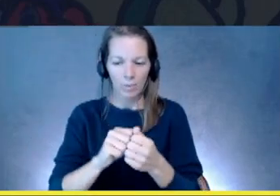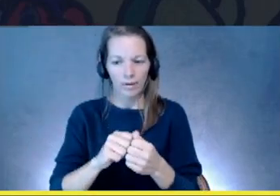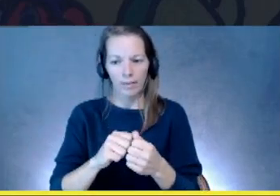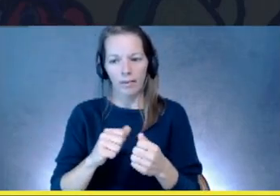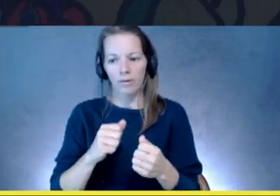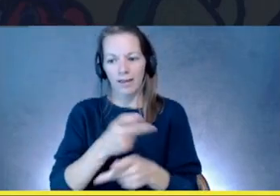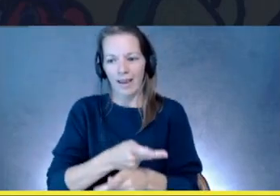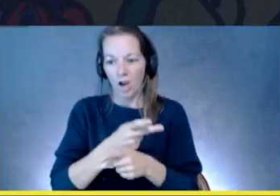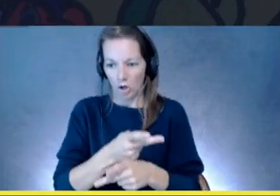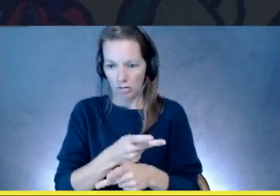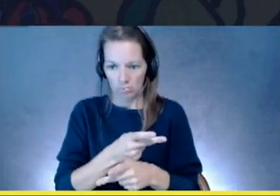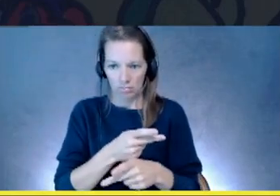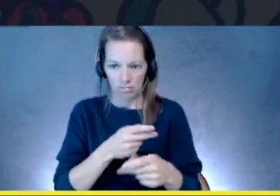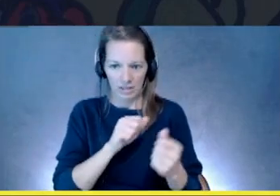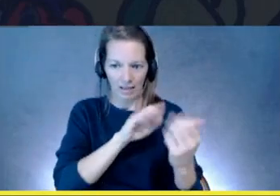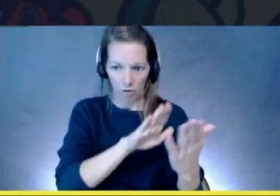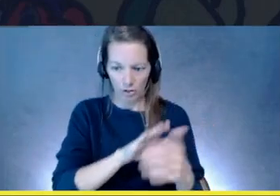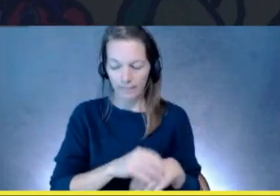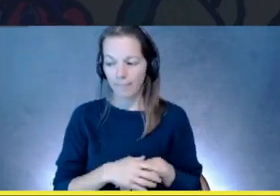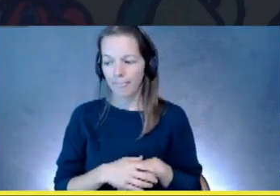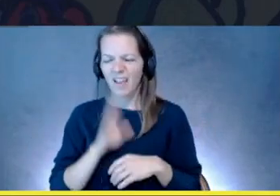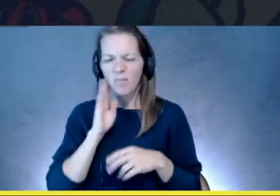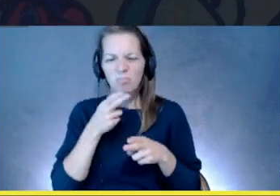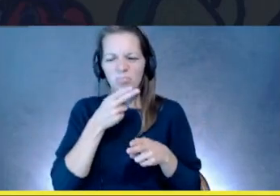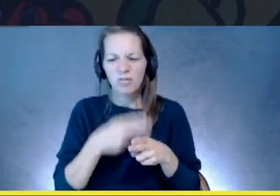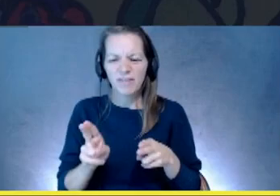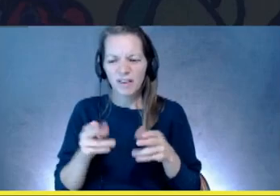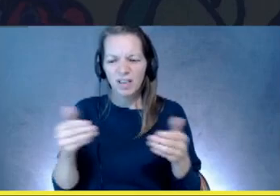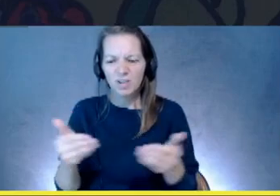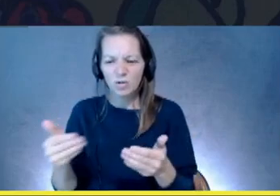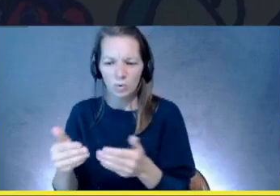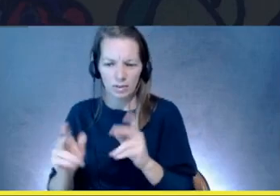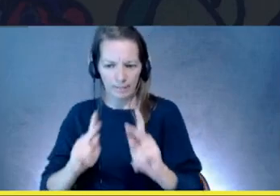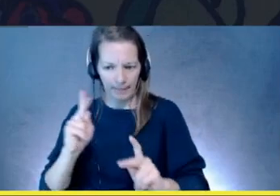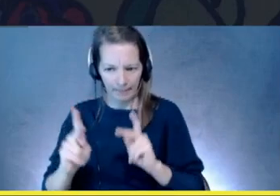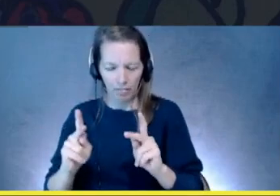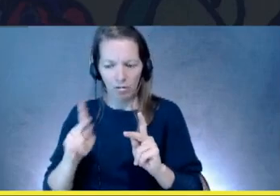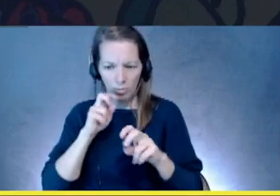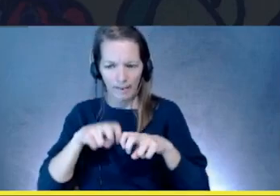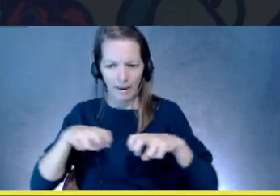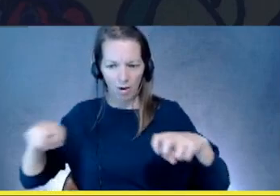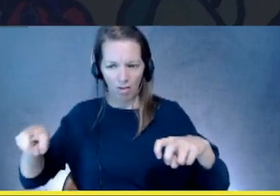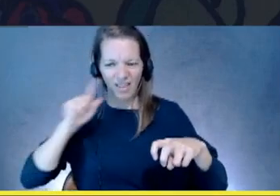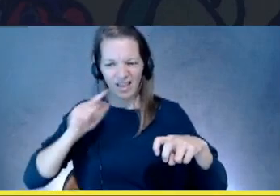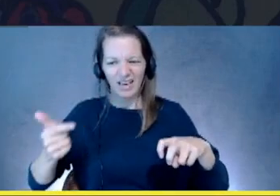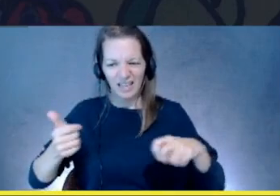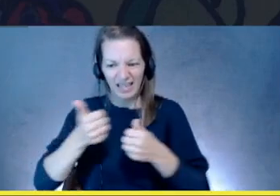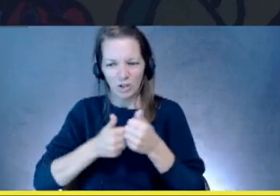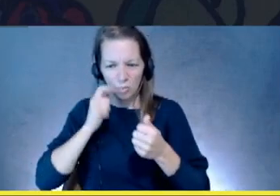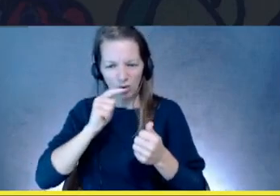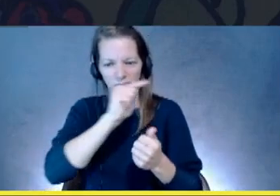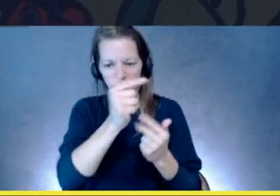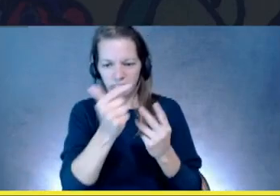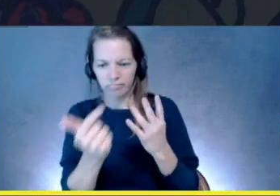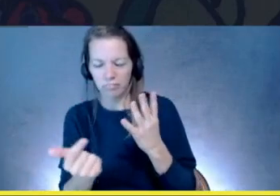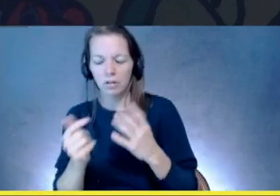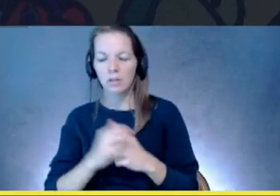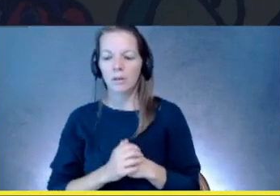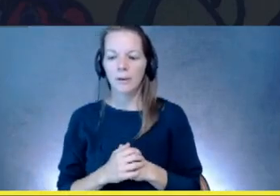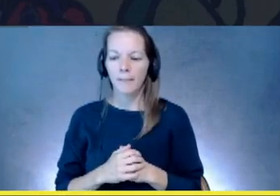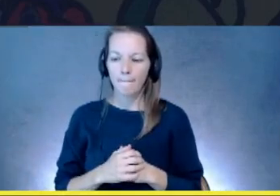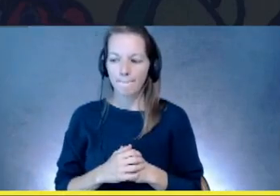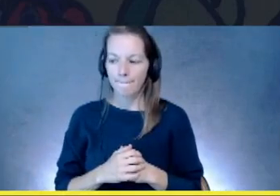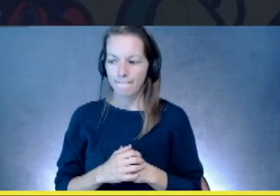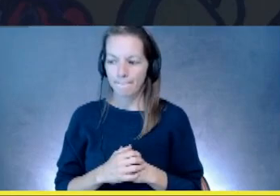will briefly introduce all the panelists at the top, and they will each then pass the microphone to the next panelist. For